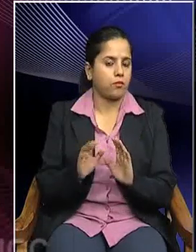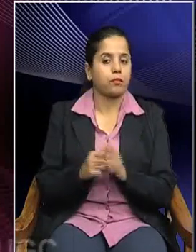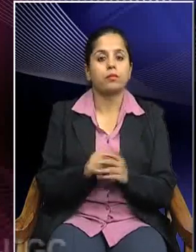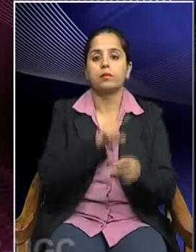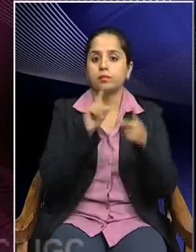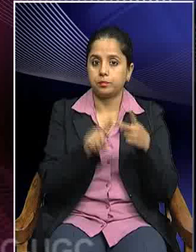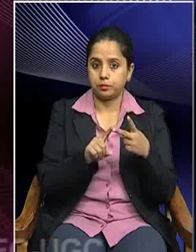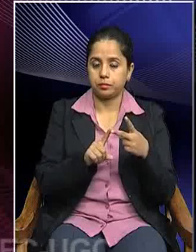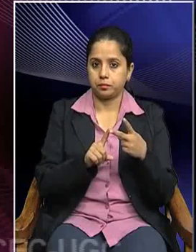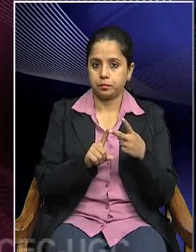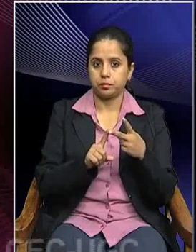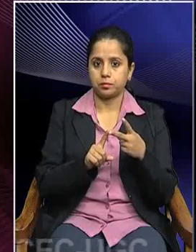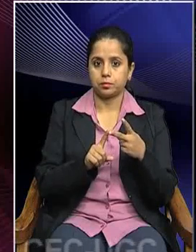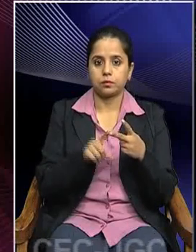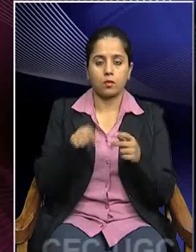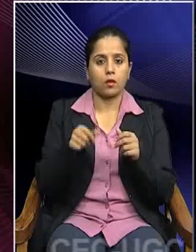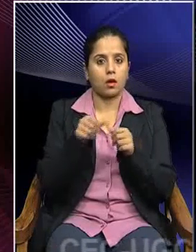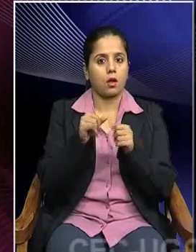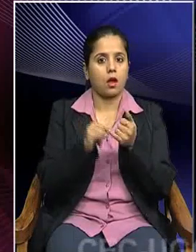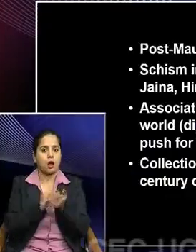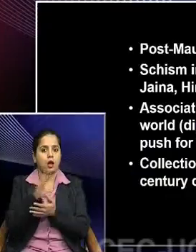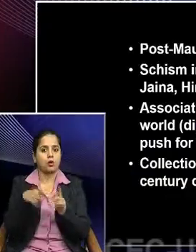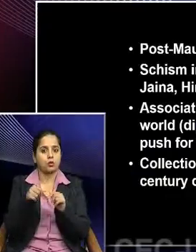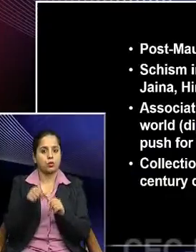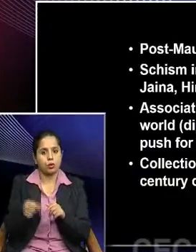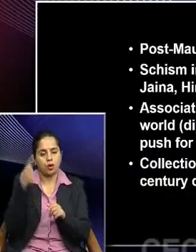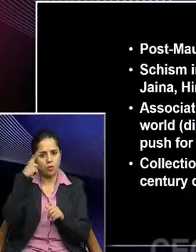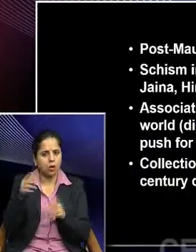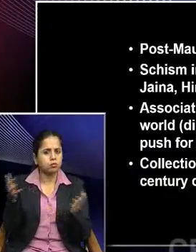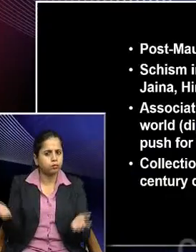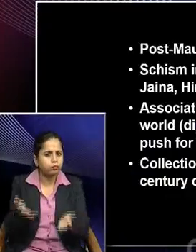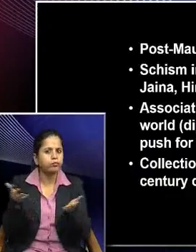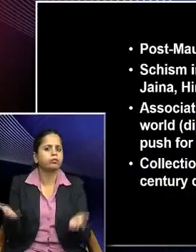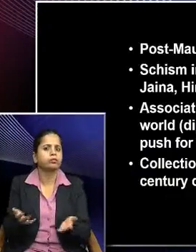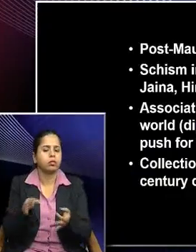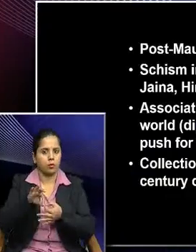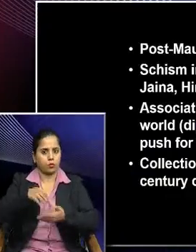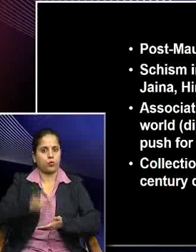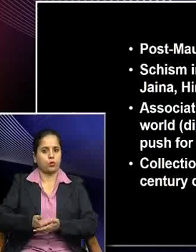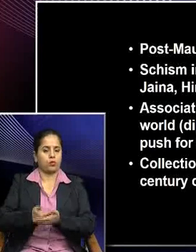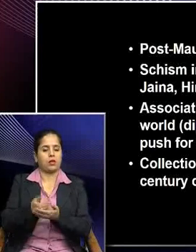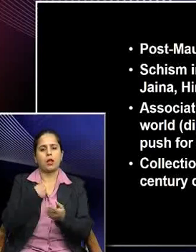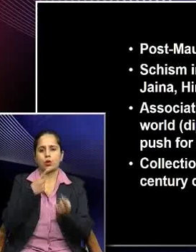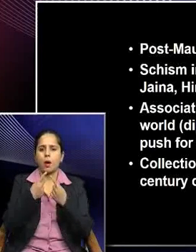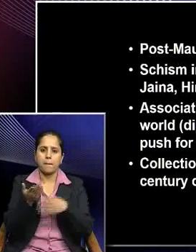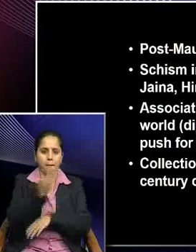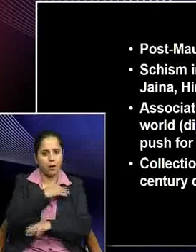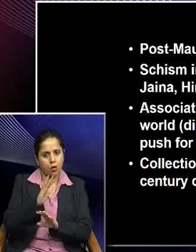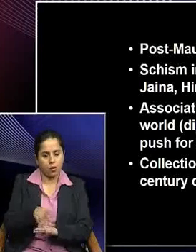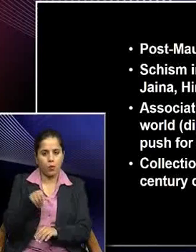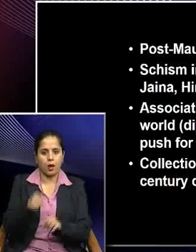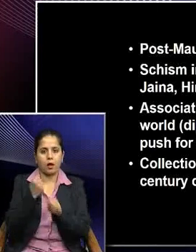two is Ashoka's push for Buddhism. As I said earlier, that when we talk of Gandhar art,